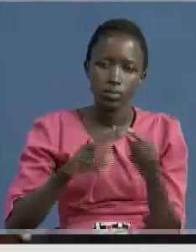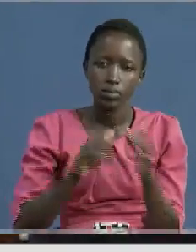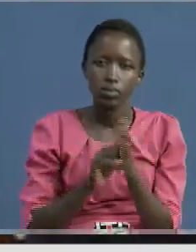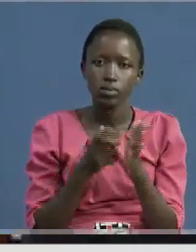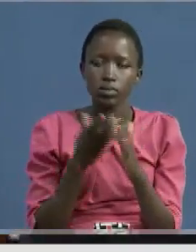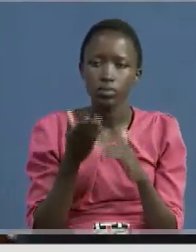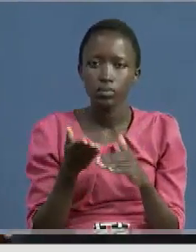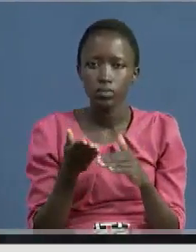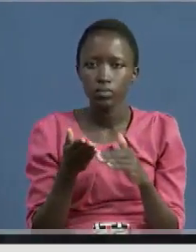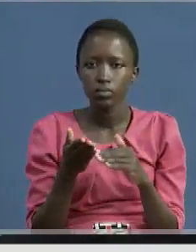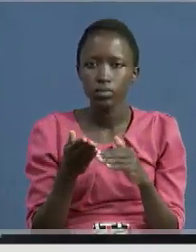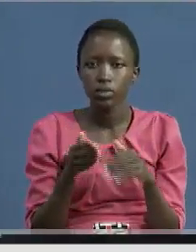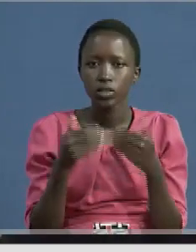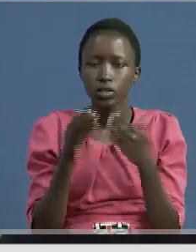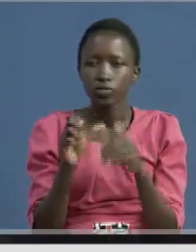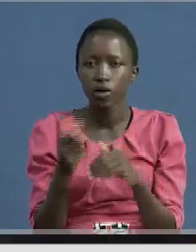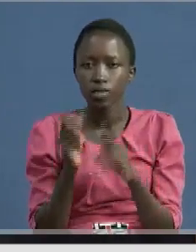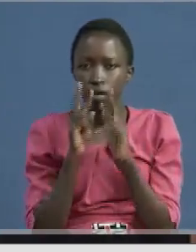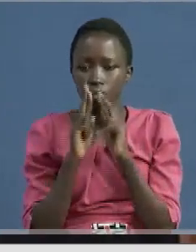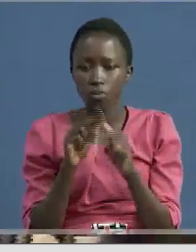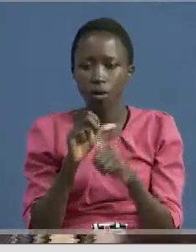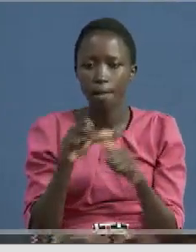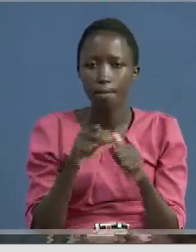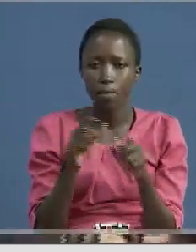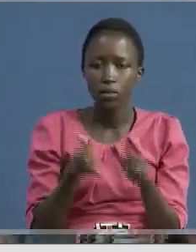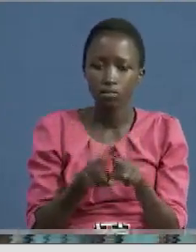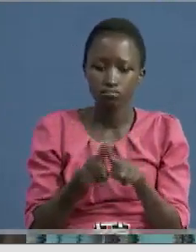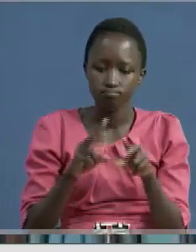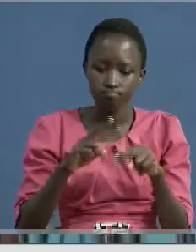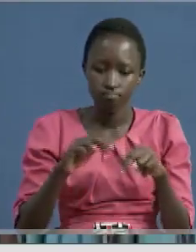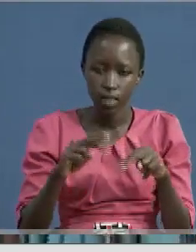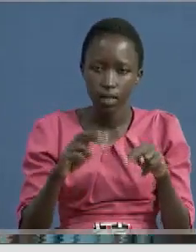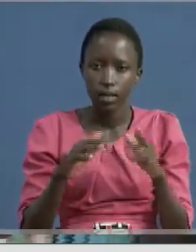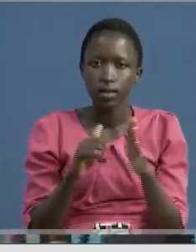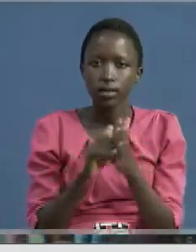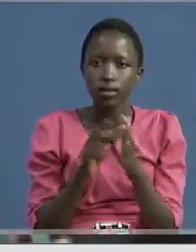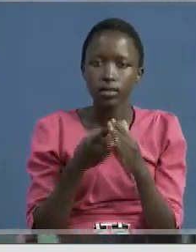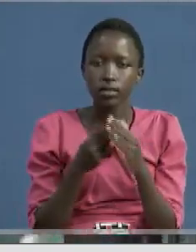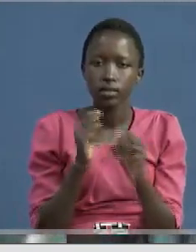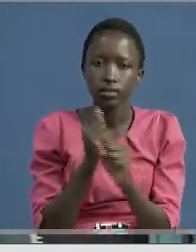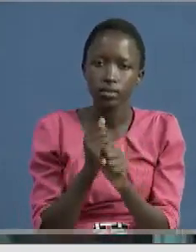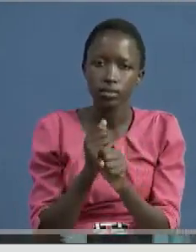they would be releasing another report over similar investigations that were